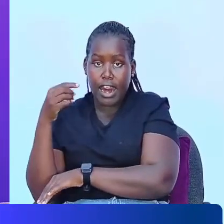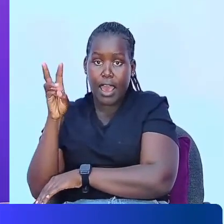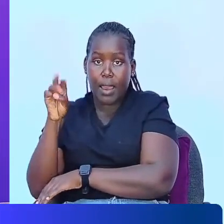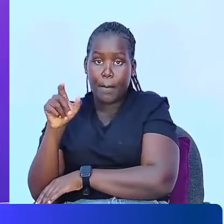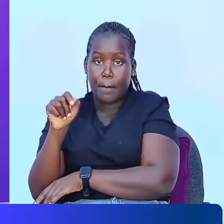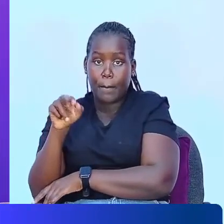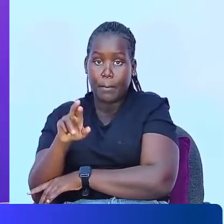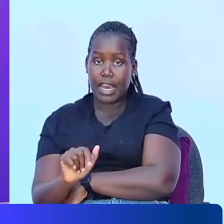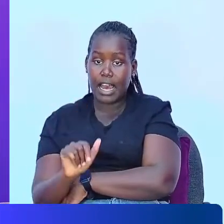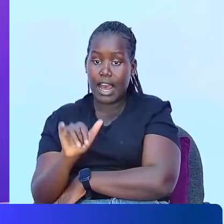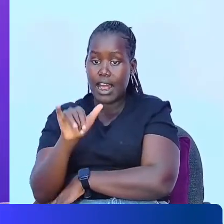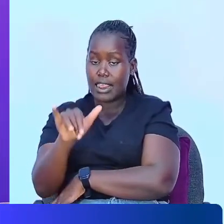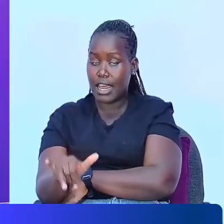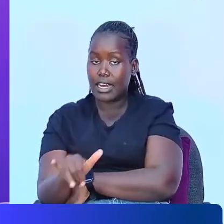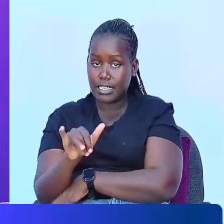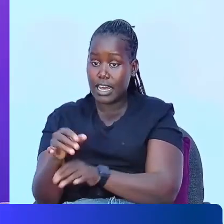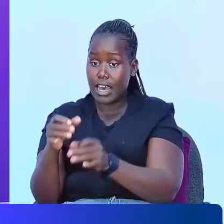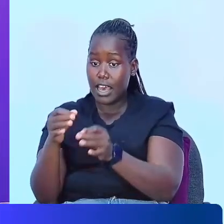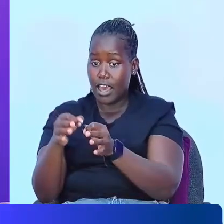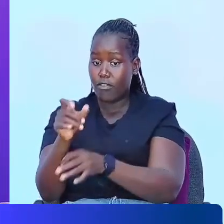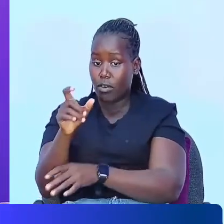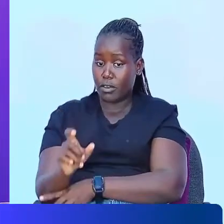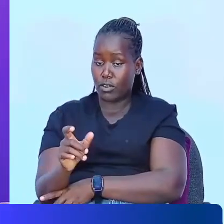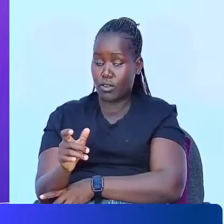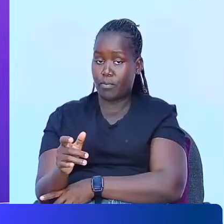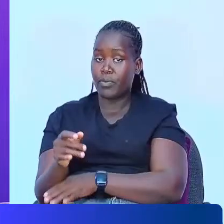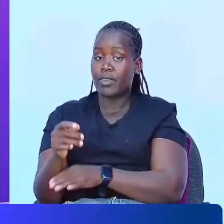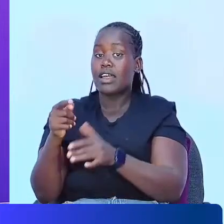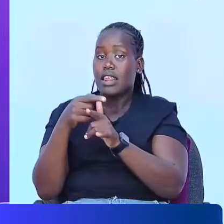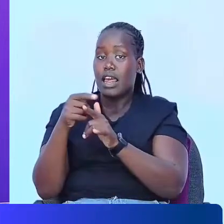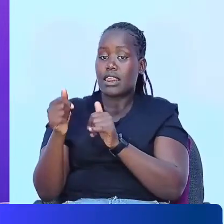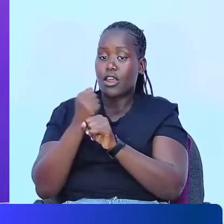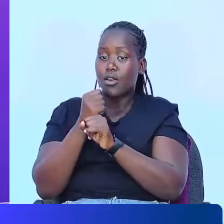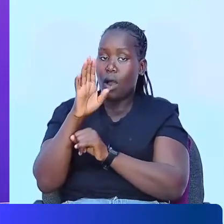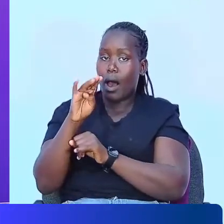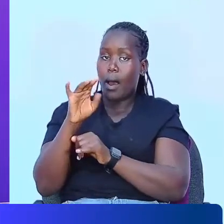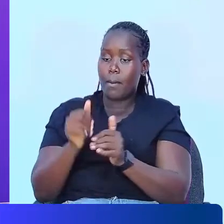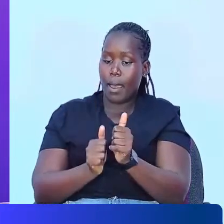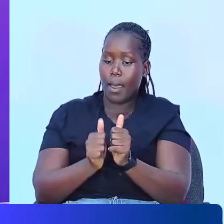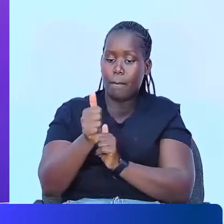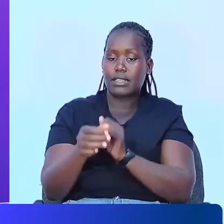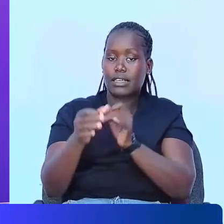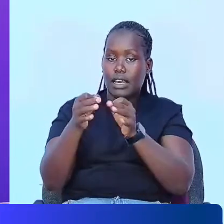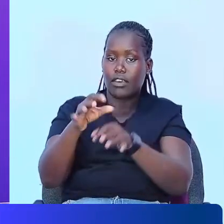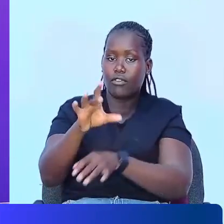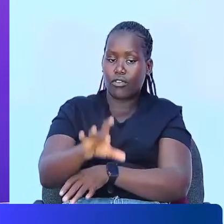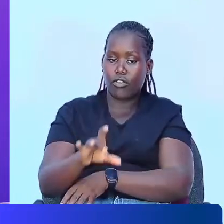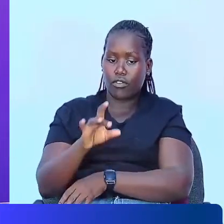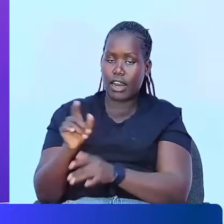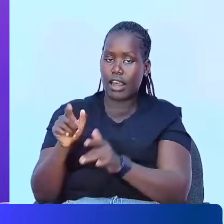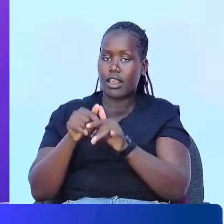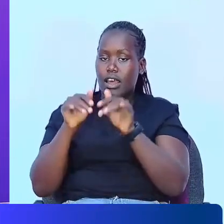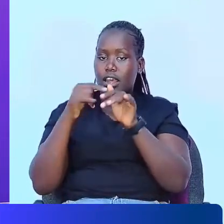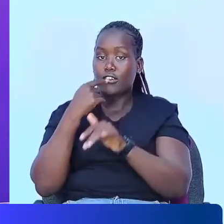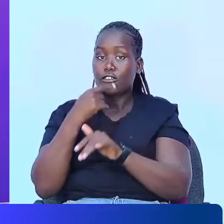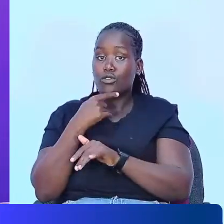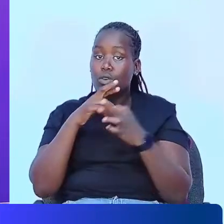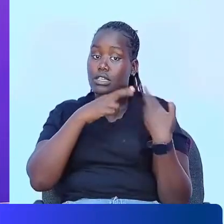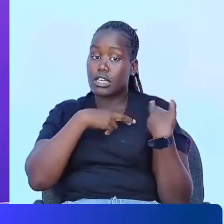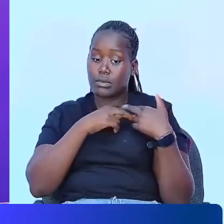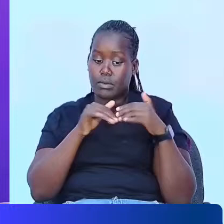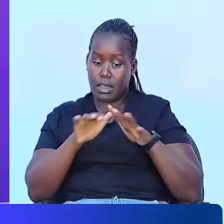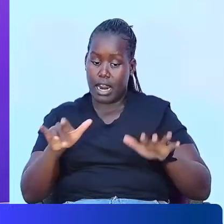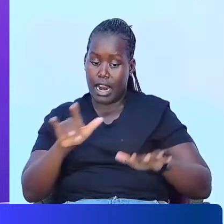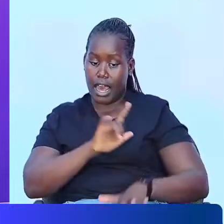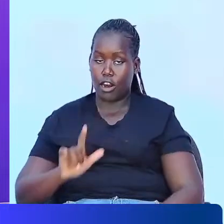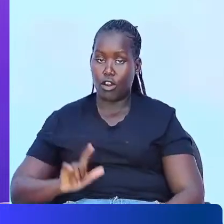is your tenant and they do a bypass on that meter, when we find it is the landlord who will pay. All your meters will be